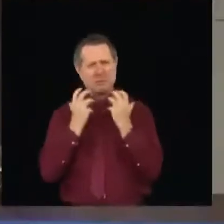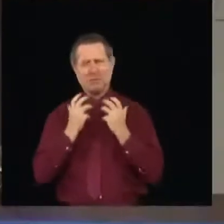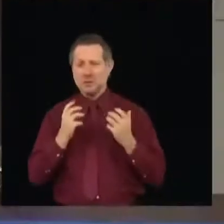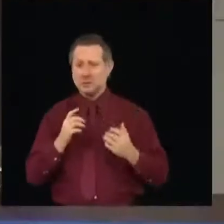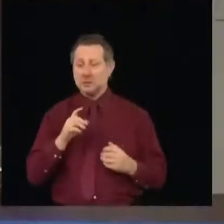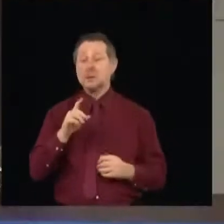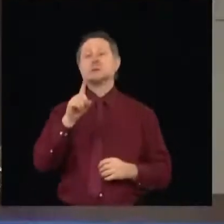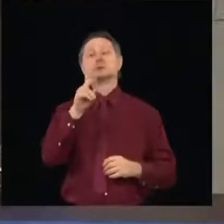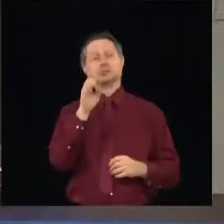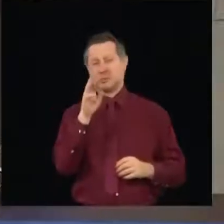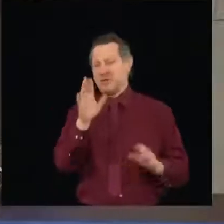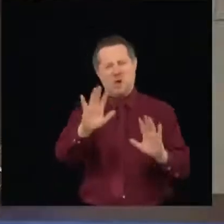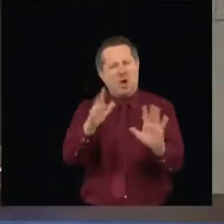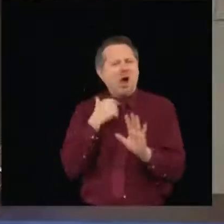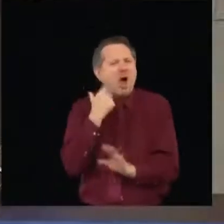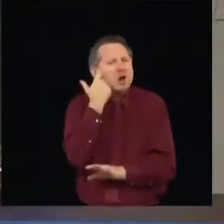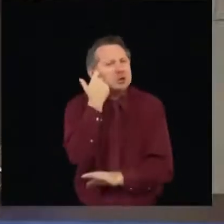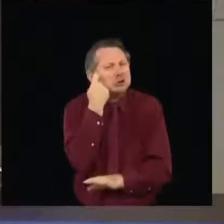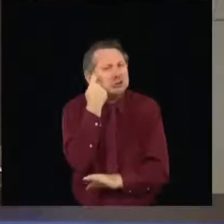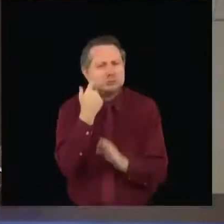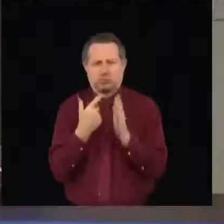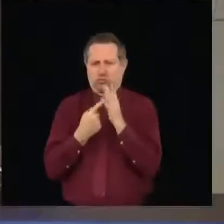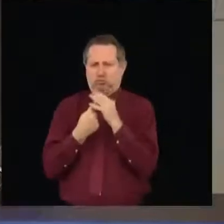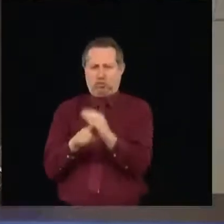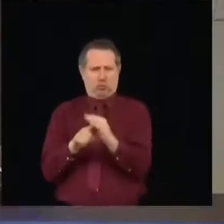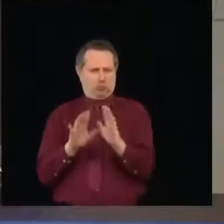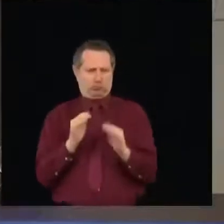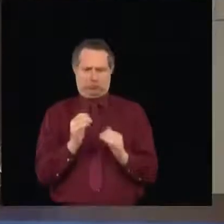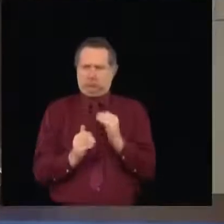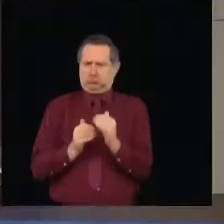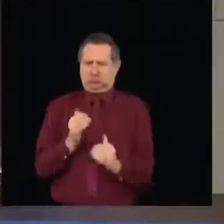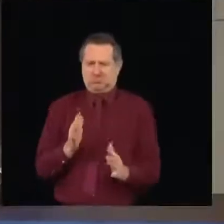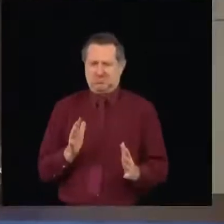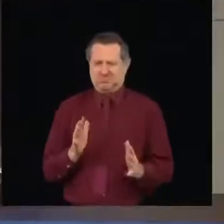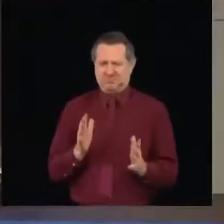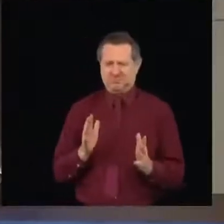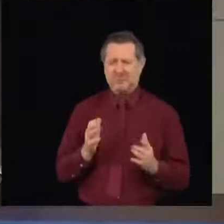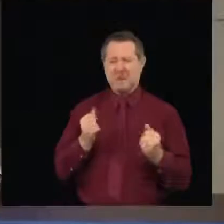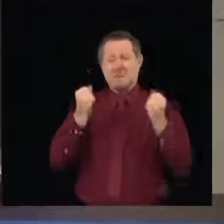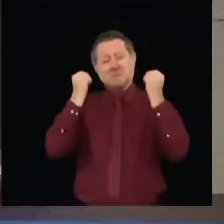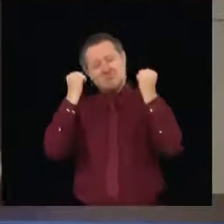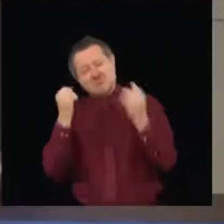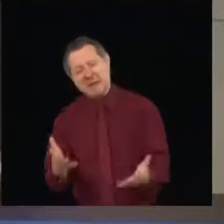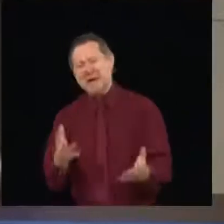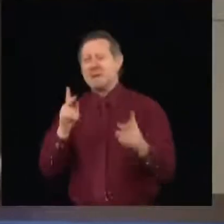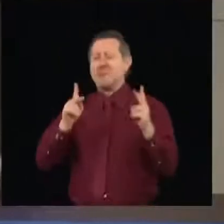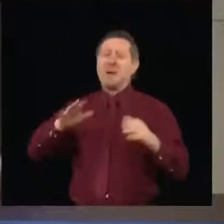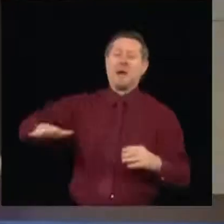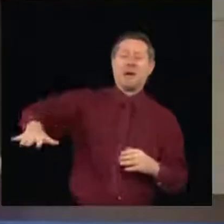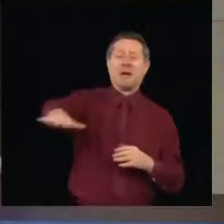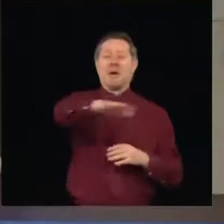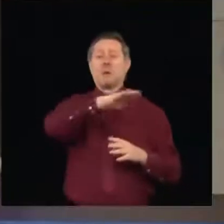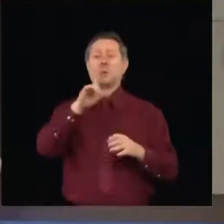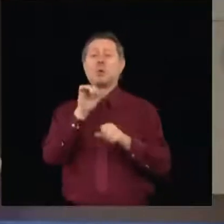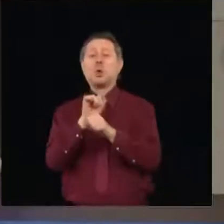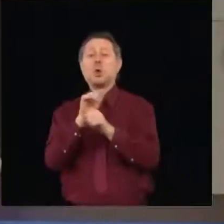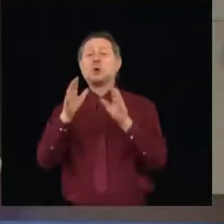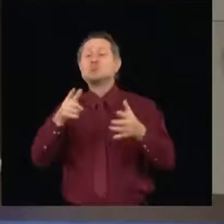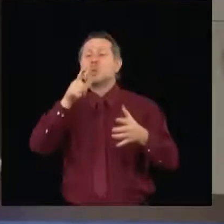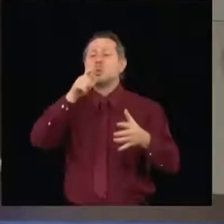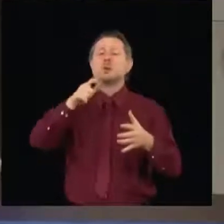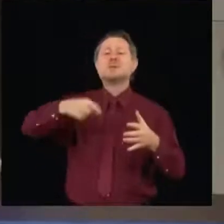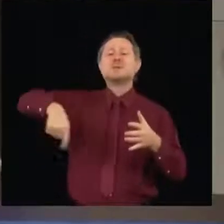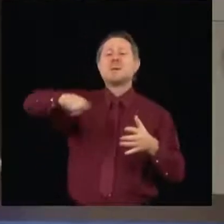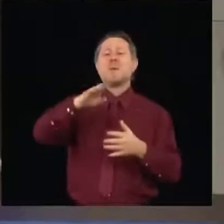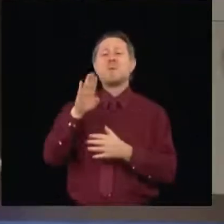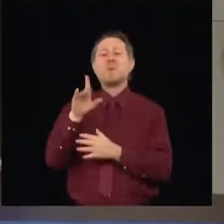now. We are enrolling hundreds of people, obviously, to do this. We're working closely with the Bloomer Foundation and with the